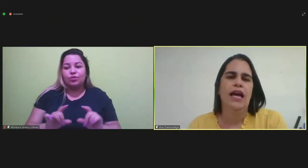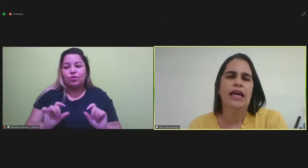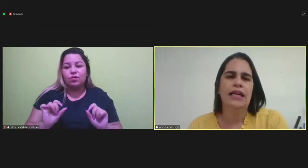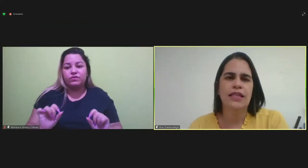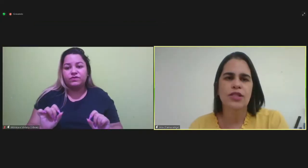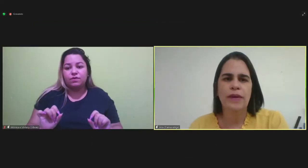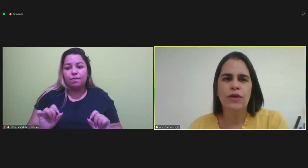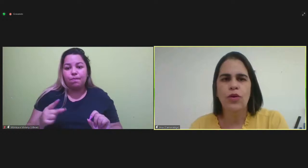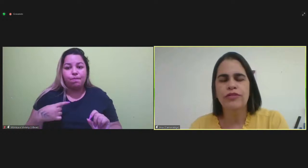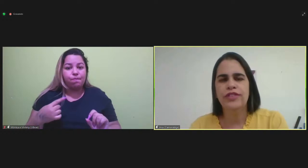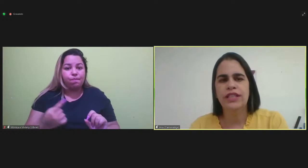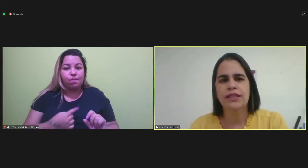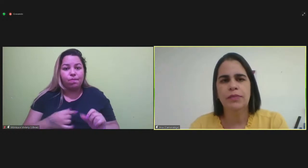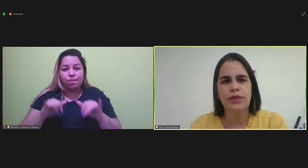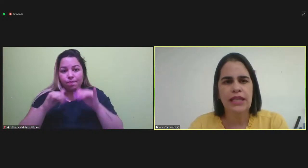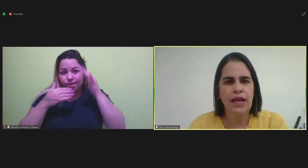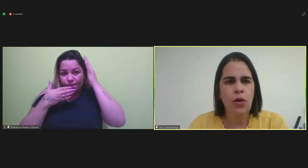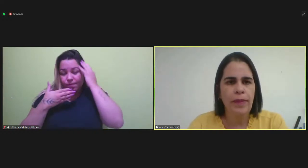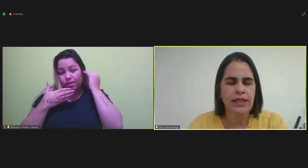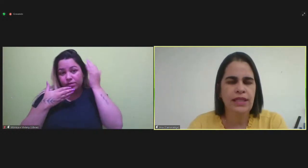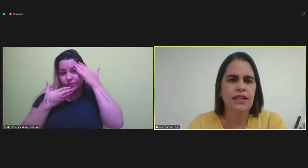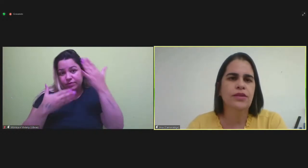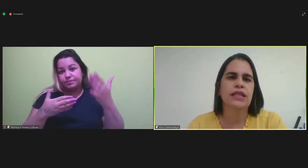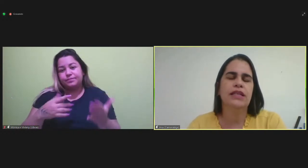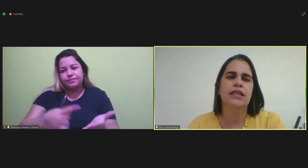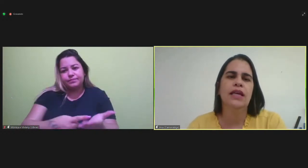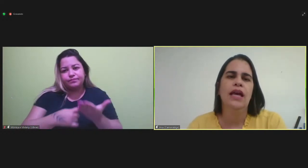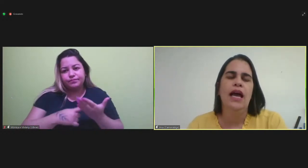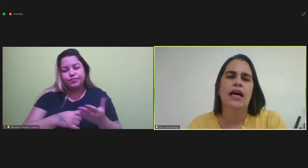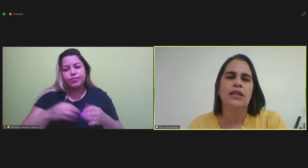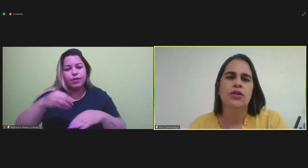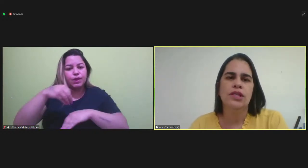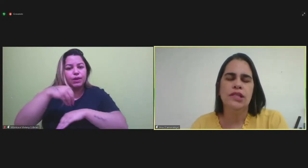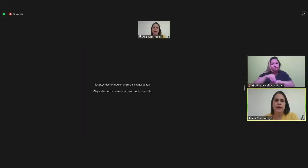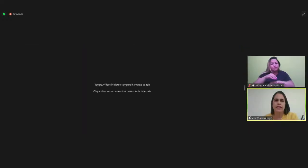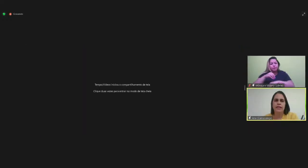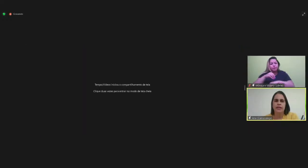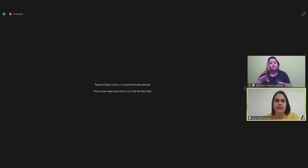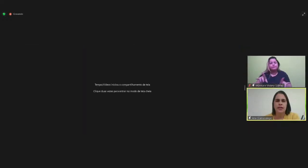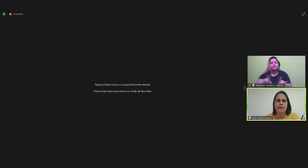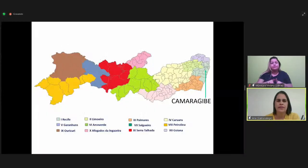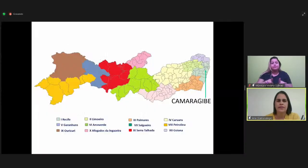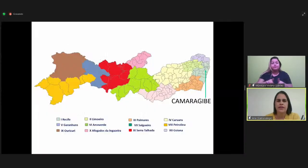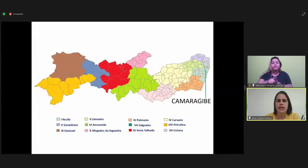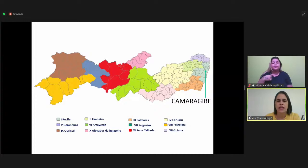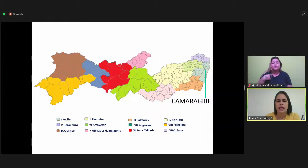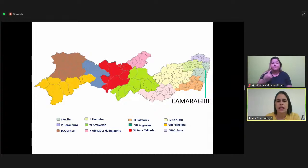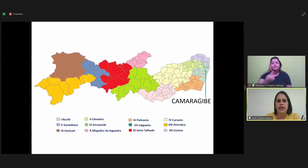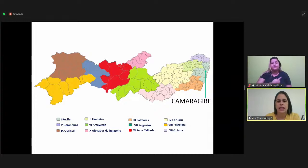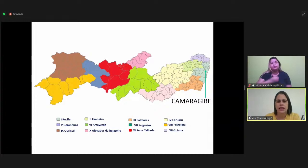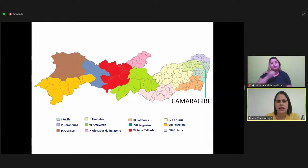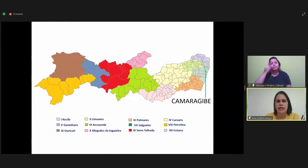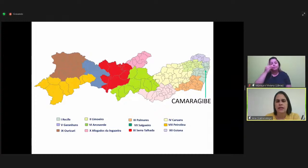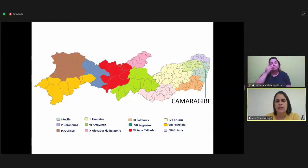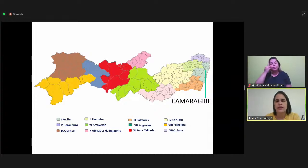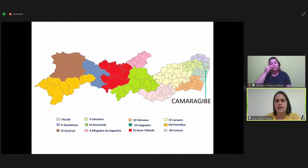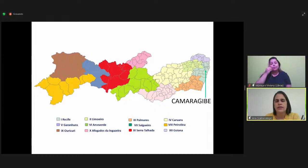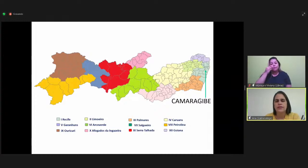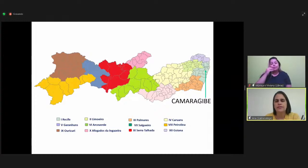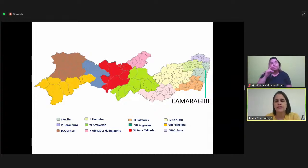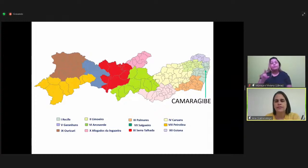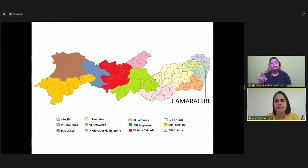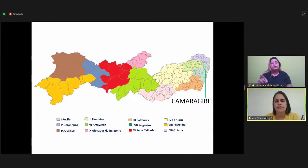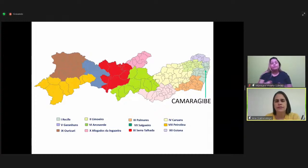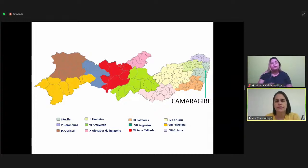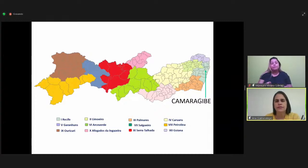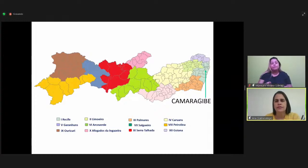Good afternoon to you all. I thank for your invitation to be able to share our experience.